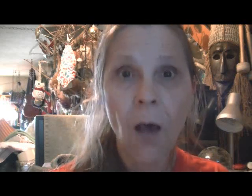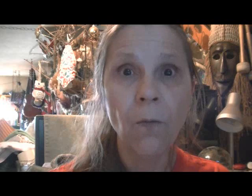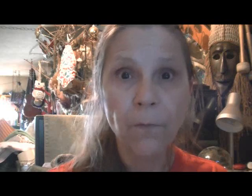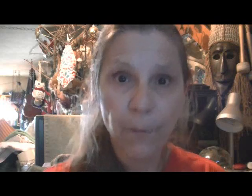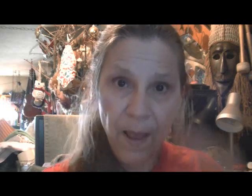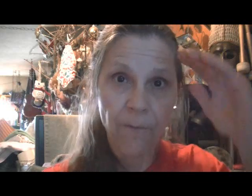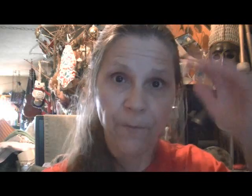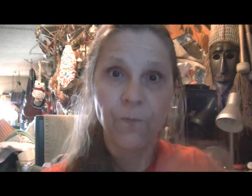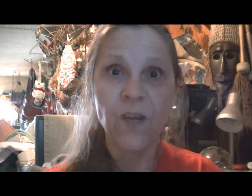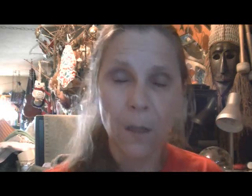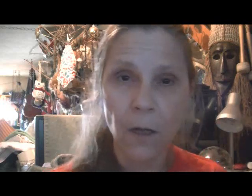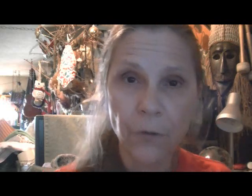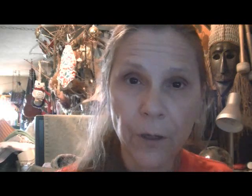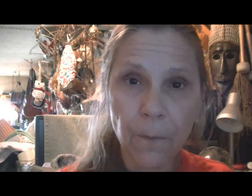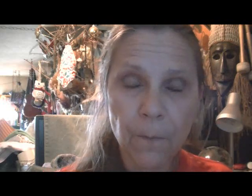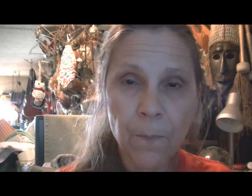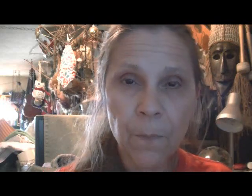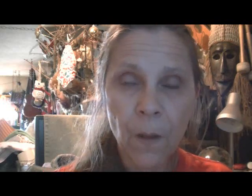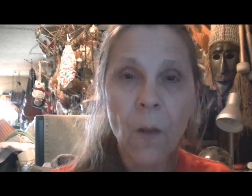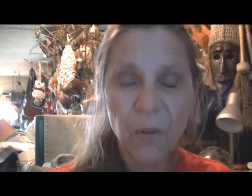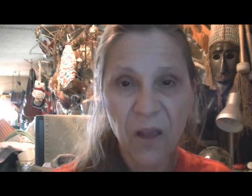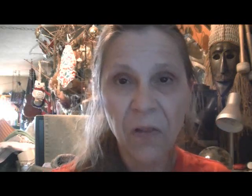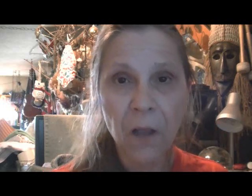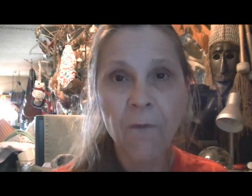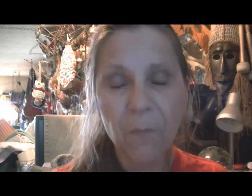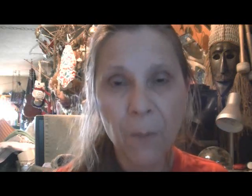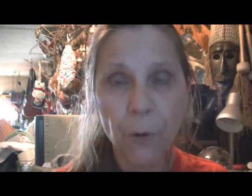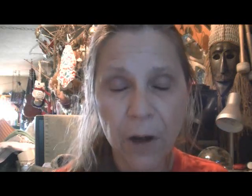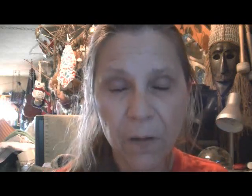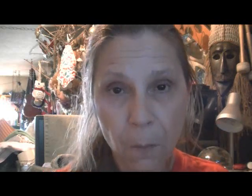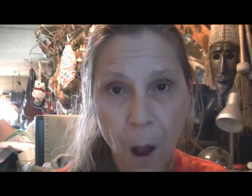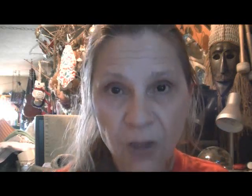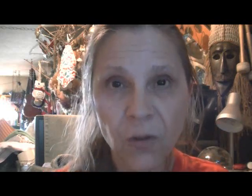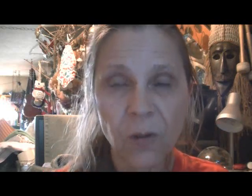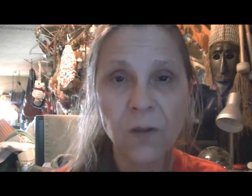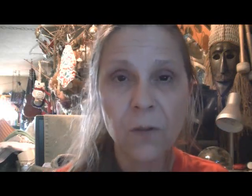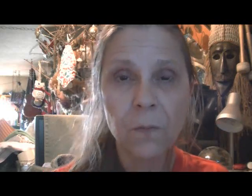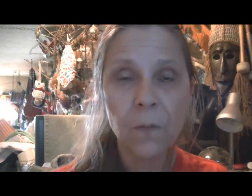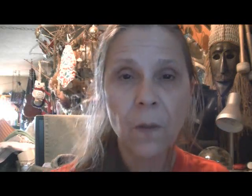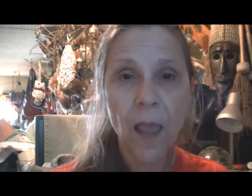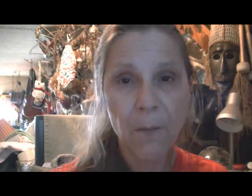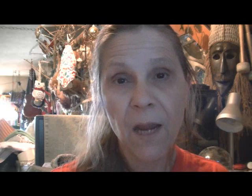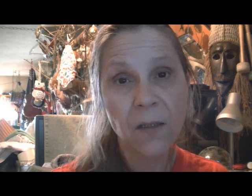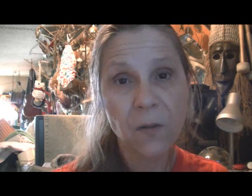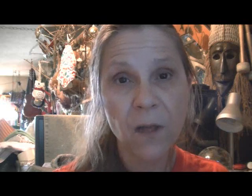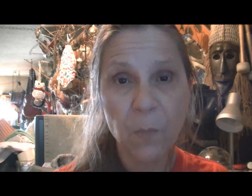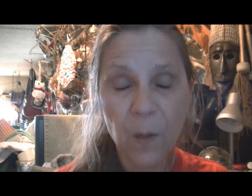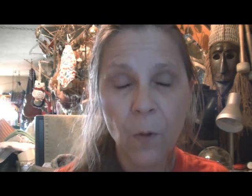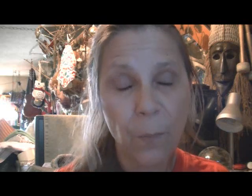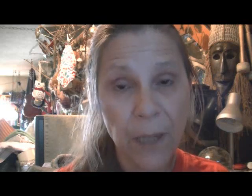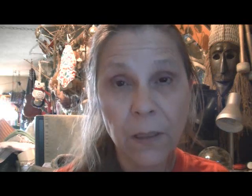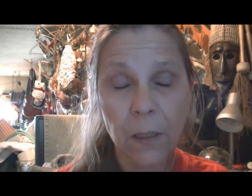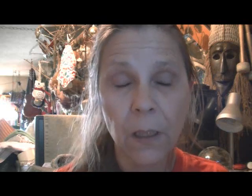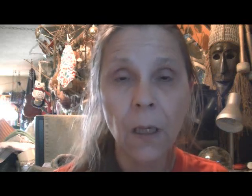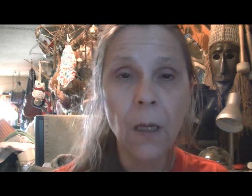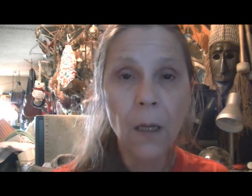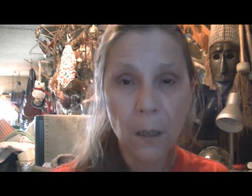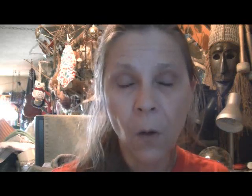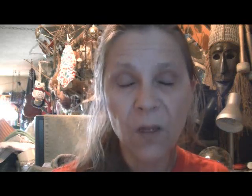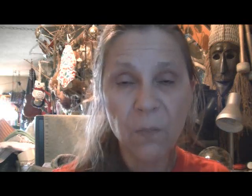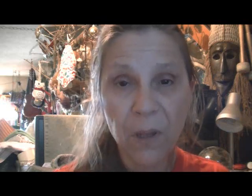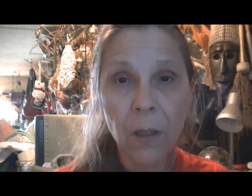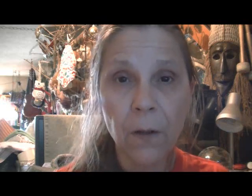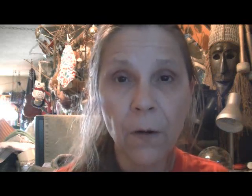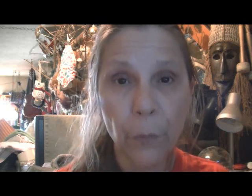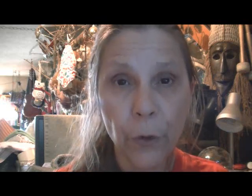went down from that 1,500. But then the government brought in the modules and made it so that people basically